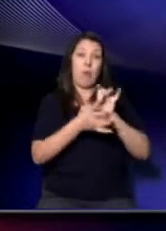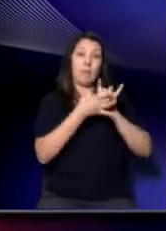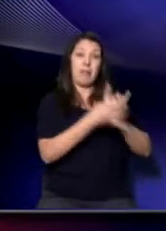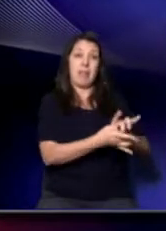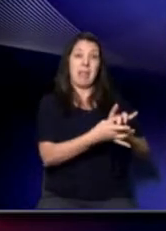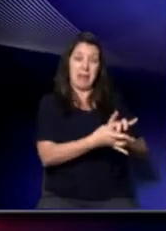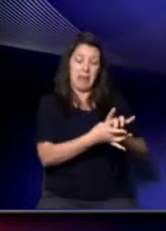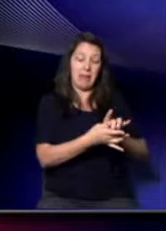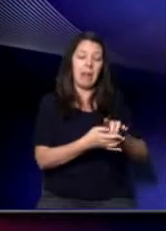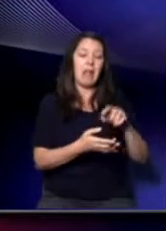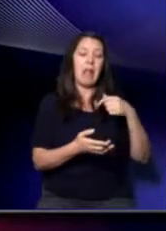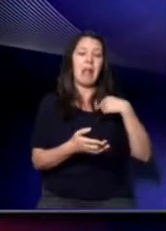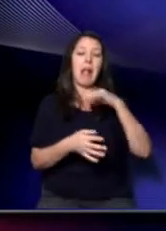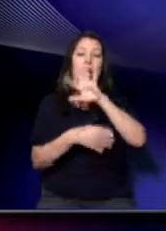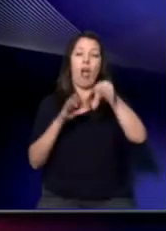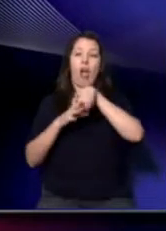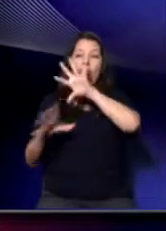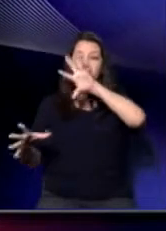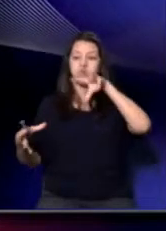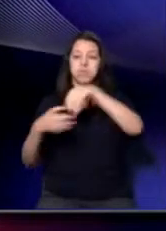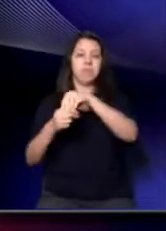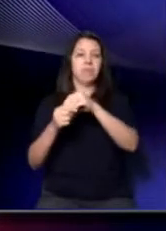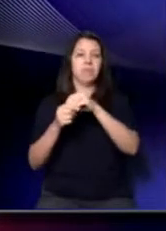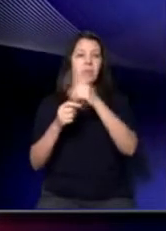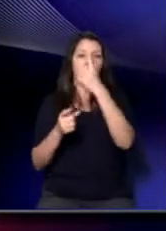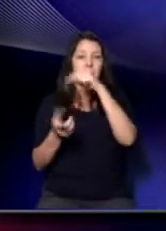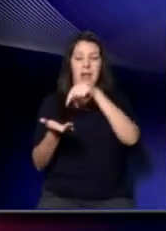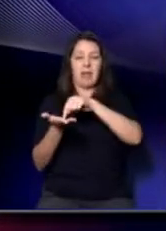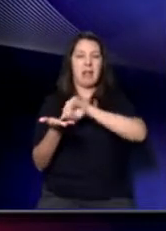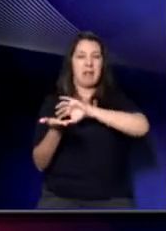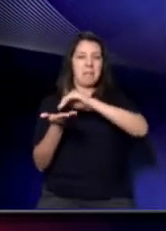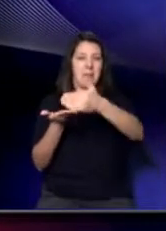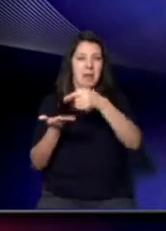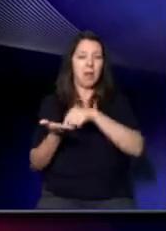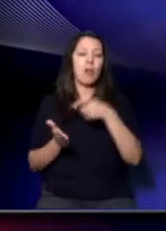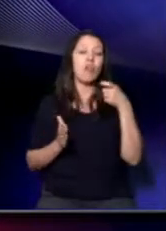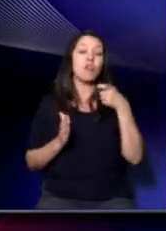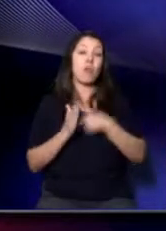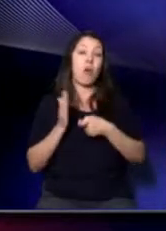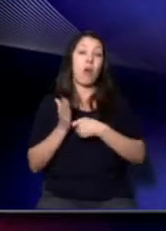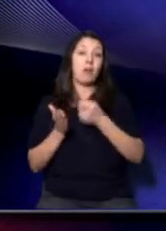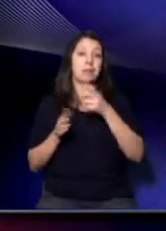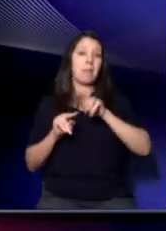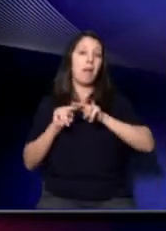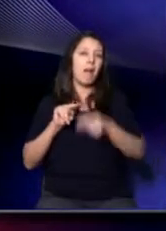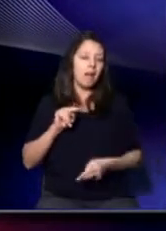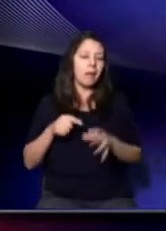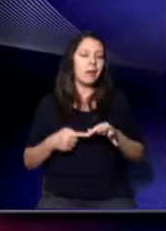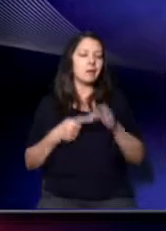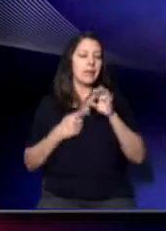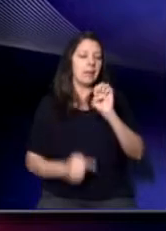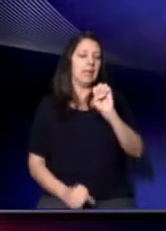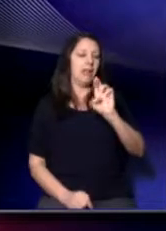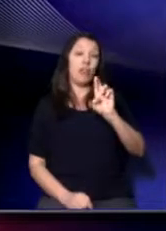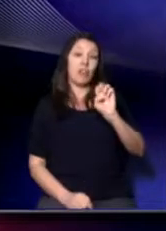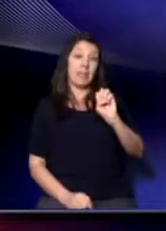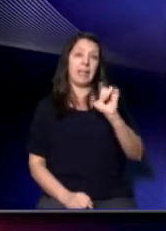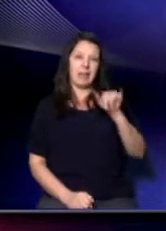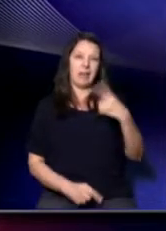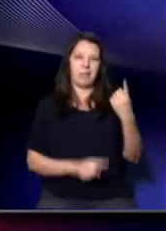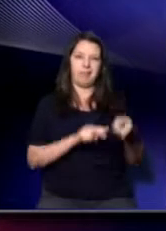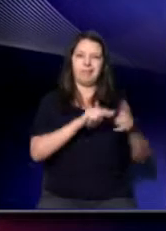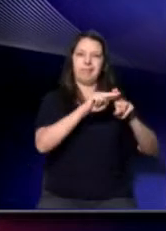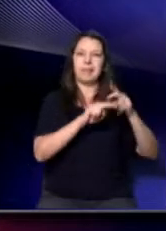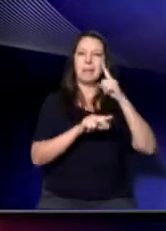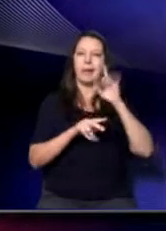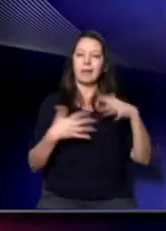I kind of lump the OOE all together. You see that costs have dropped with the exception of the ERE, which went up, and that's because of